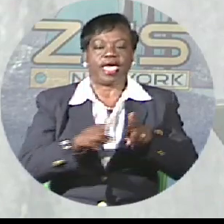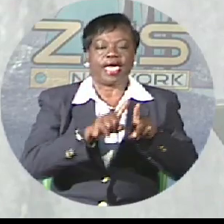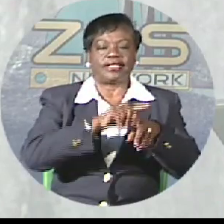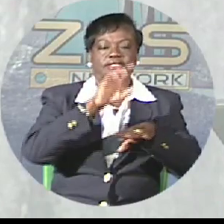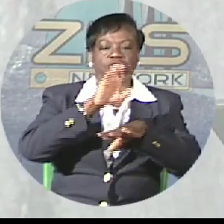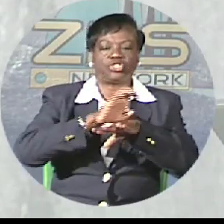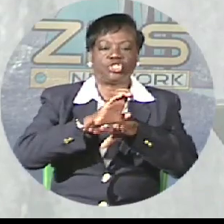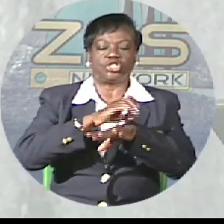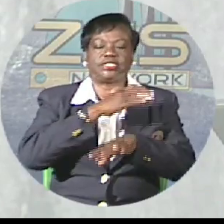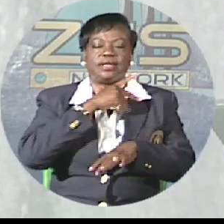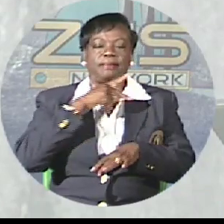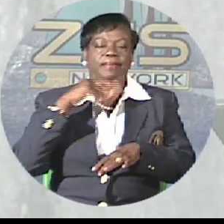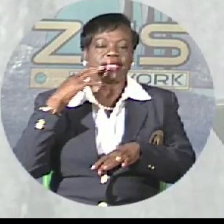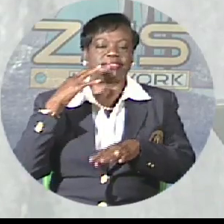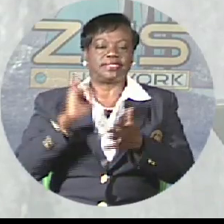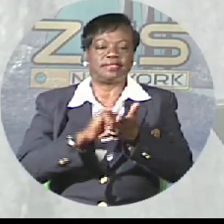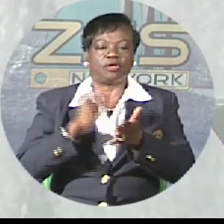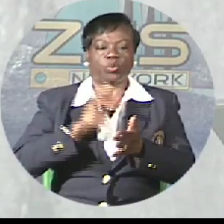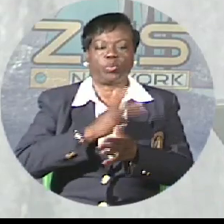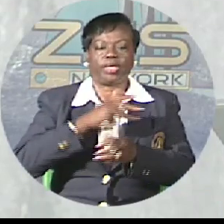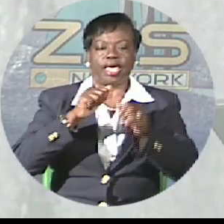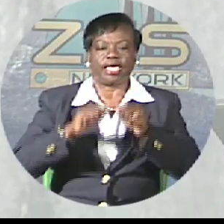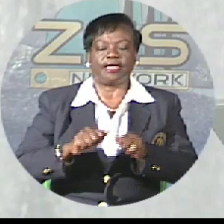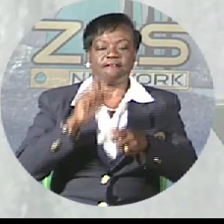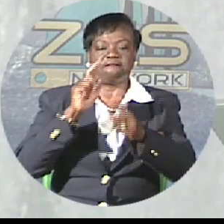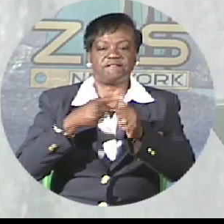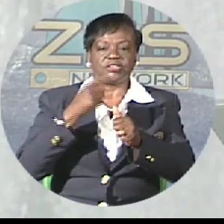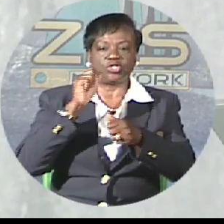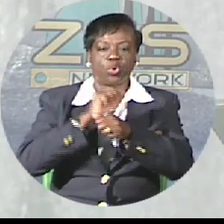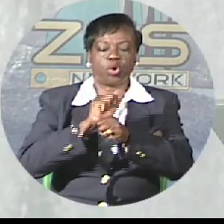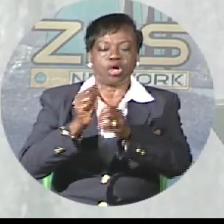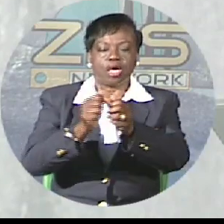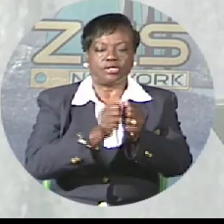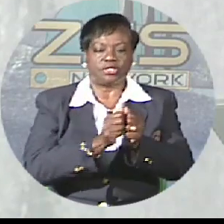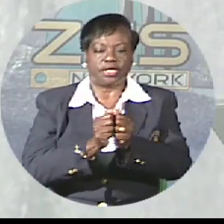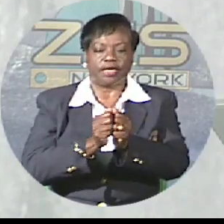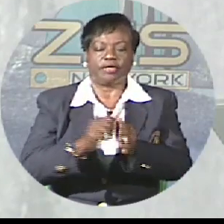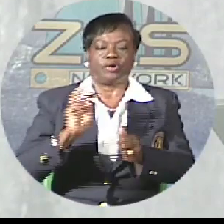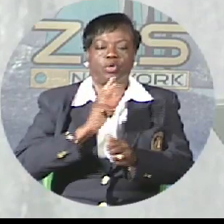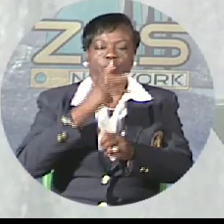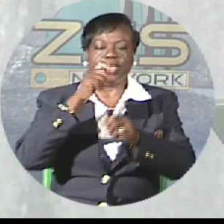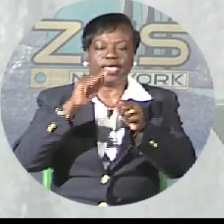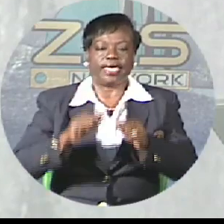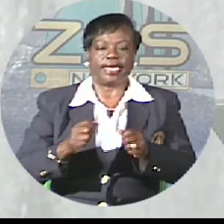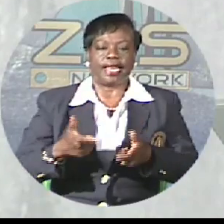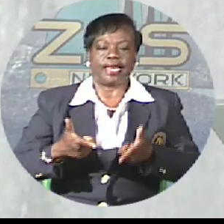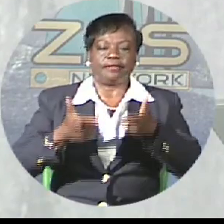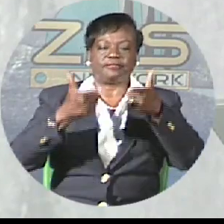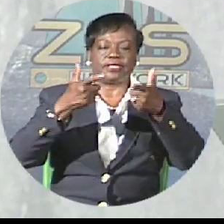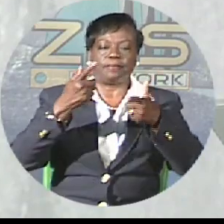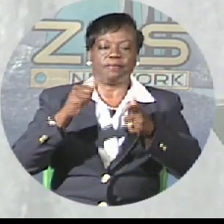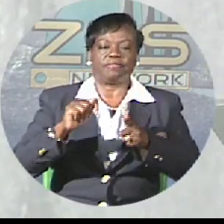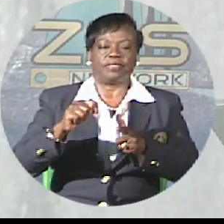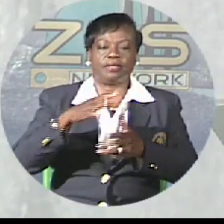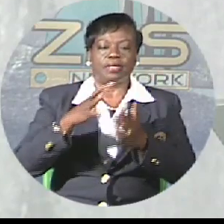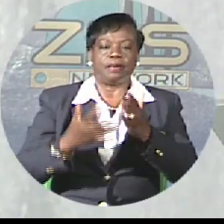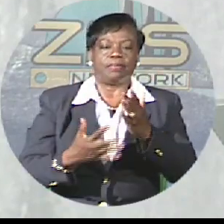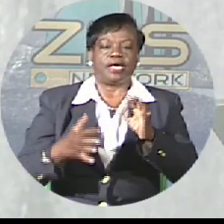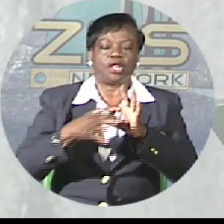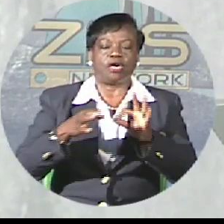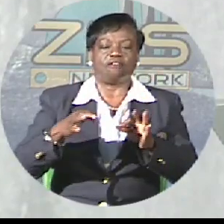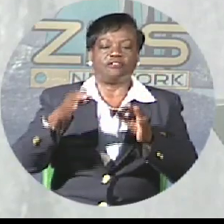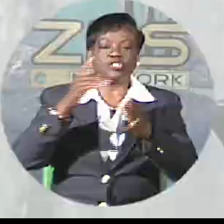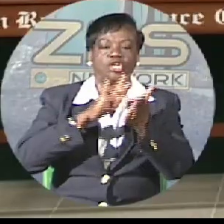as pastors, that we can first work together so that we can lift up the bloodstained banner of